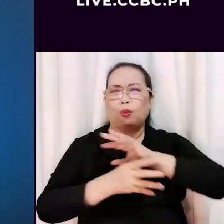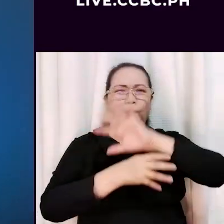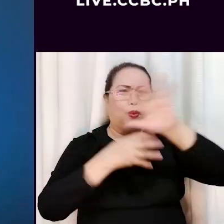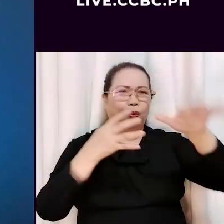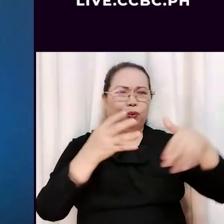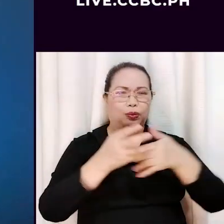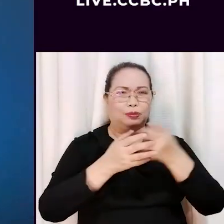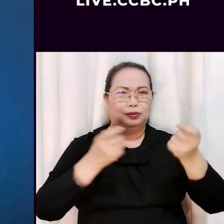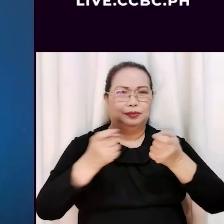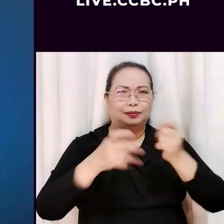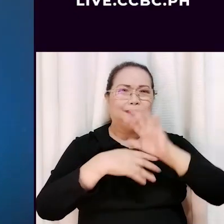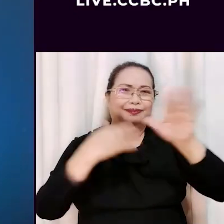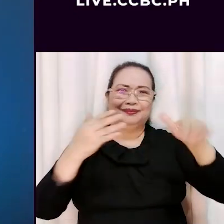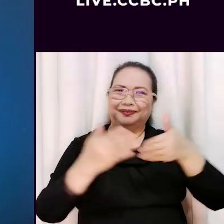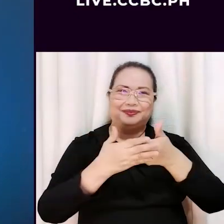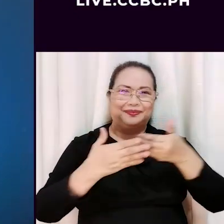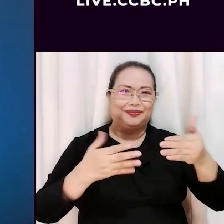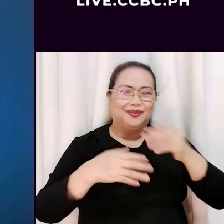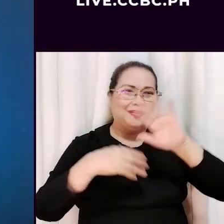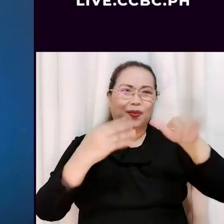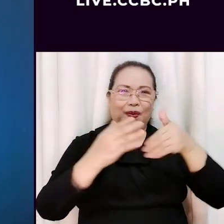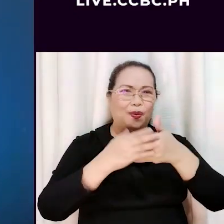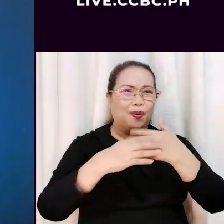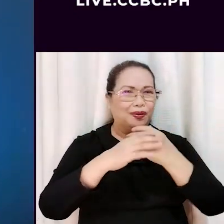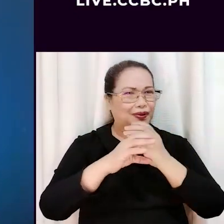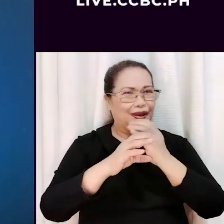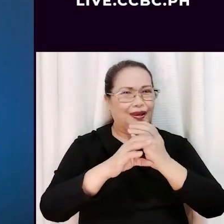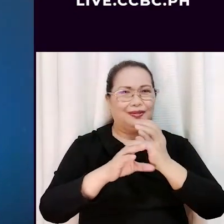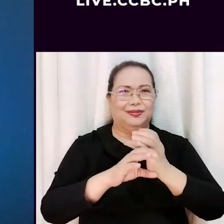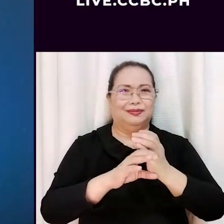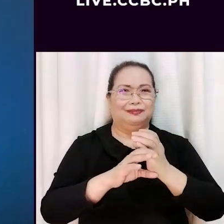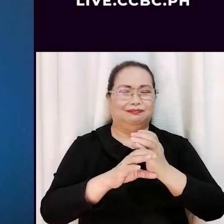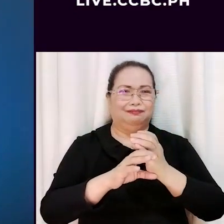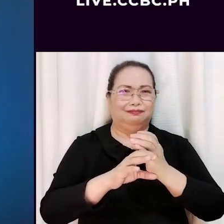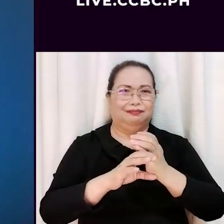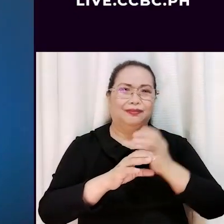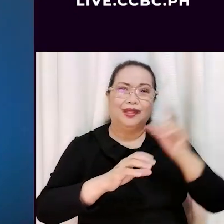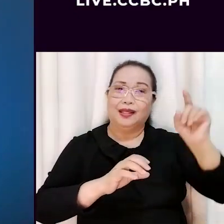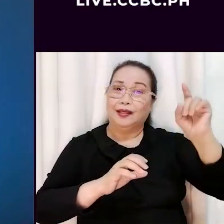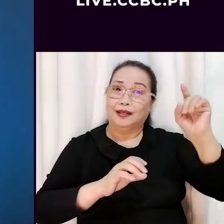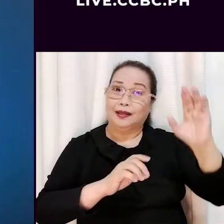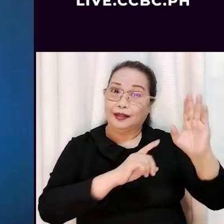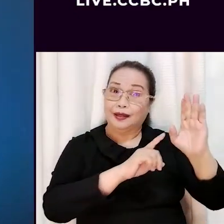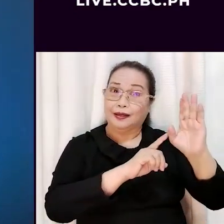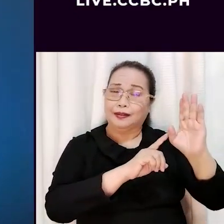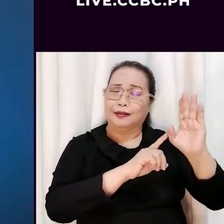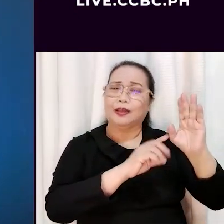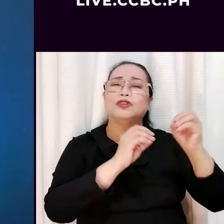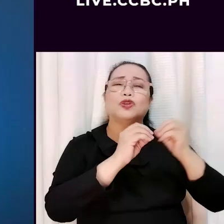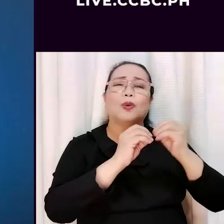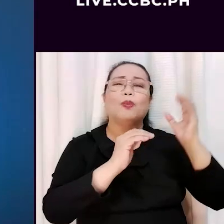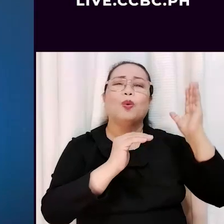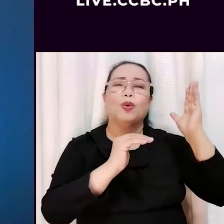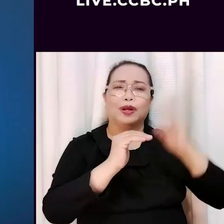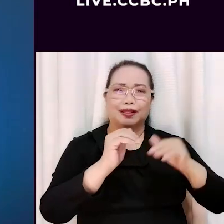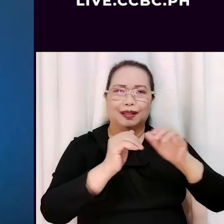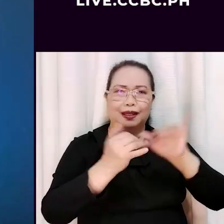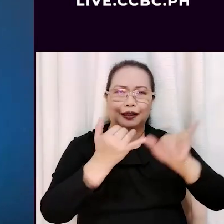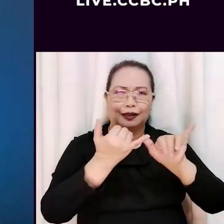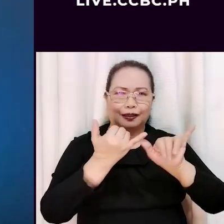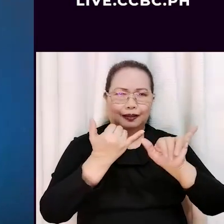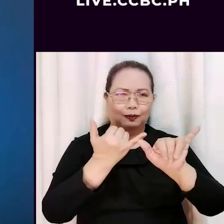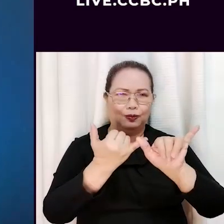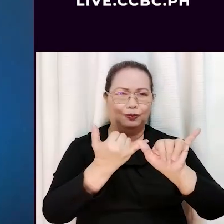of everything in all of creation. And that's why he's beyond eternity past,